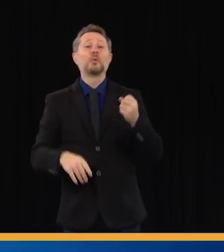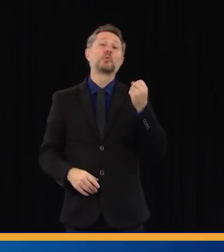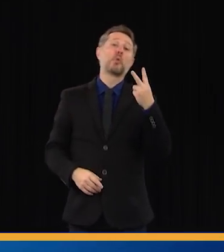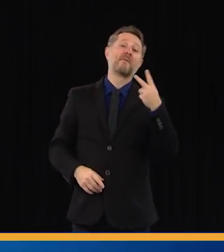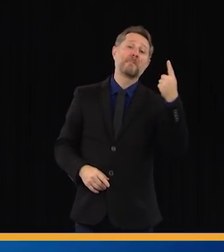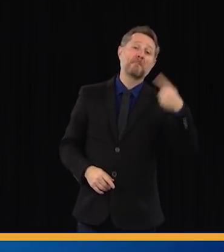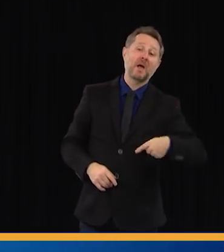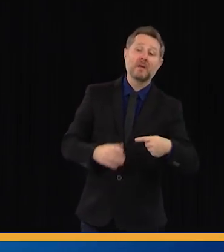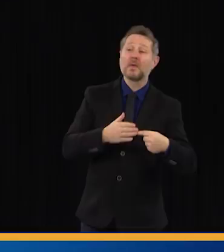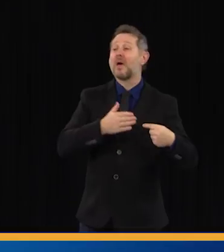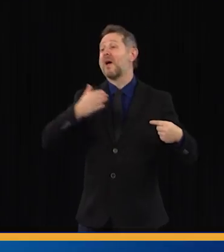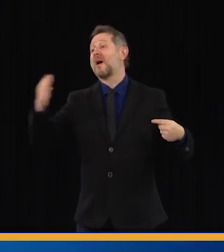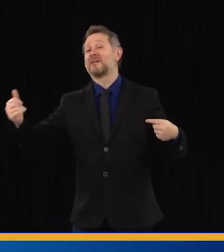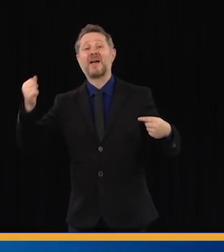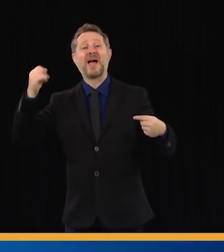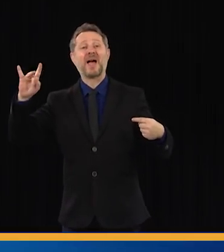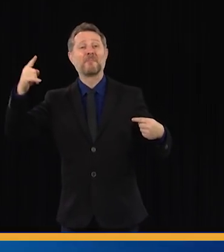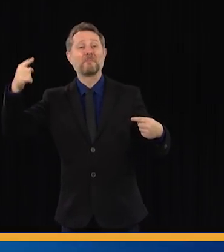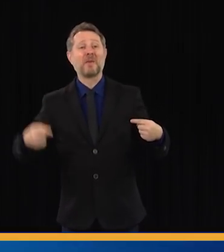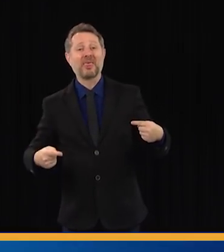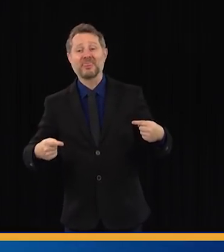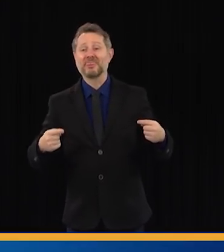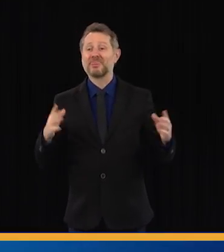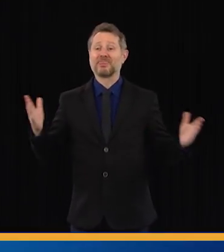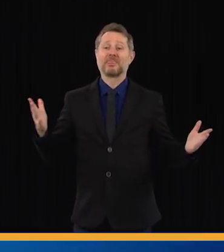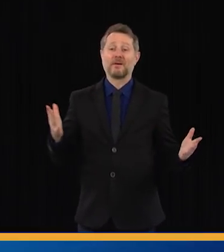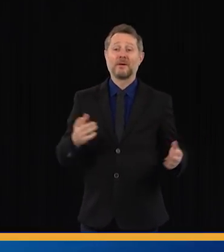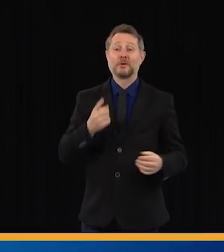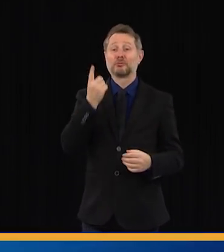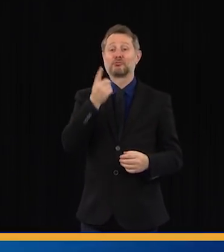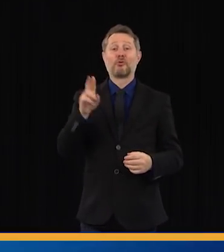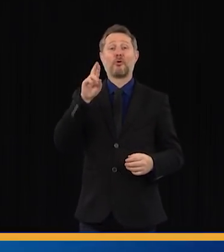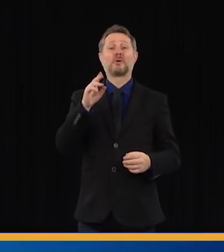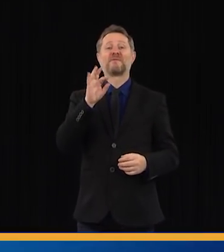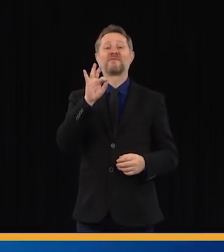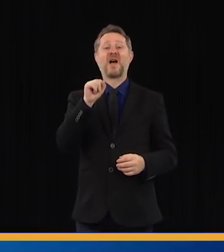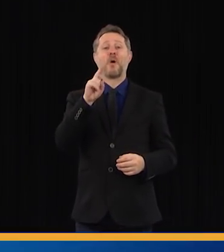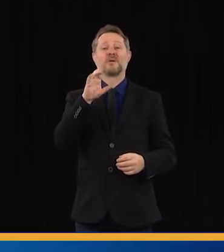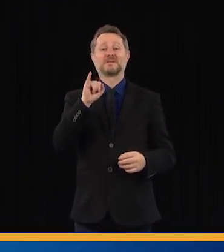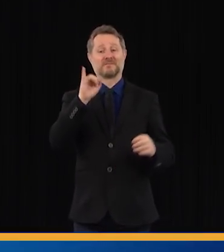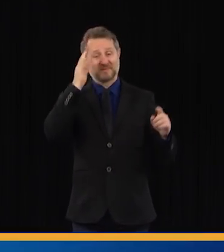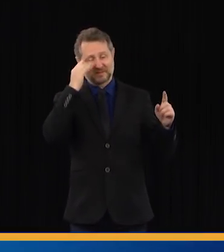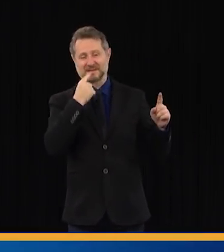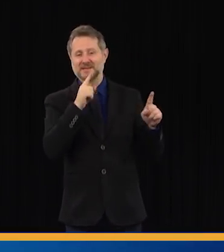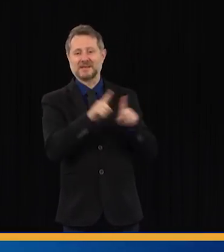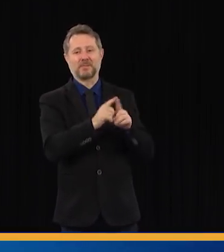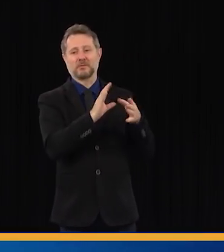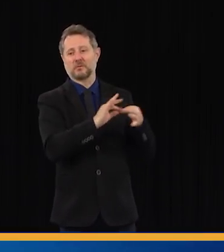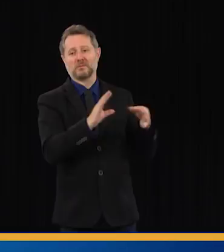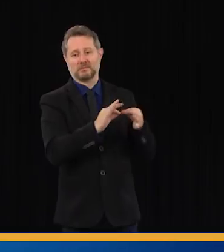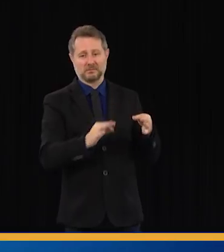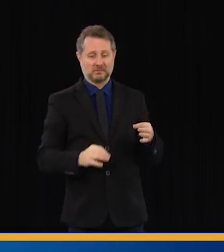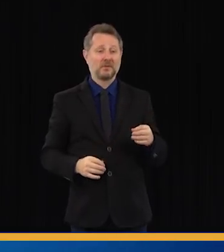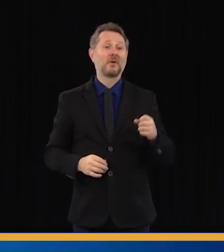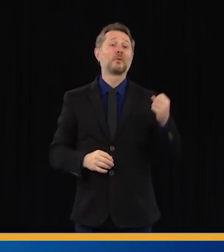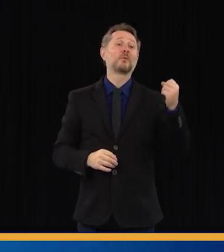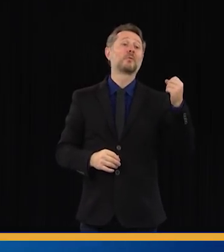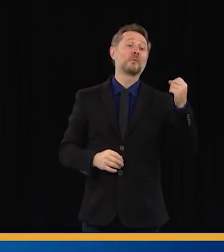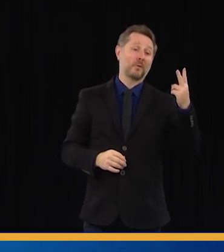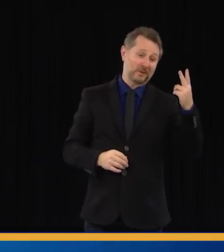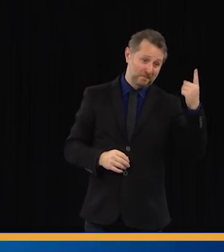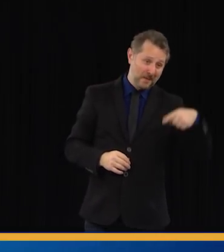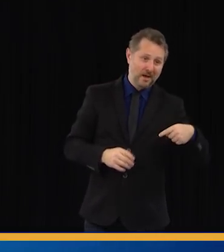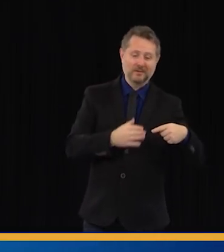Fauci says how long until a vaccine, he says 12 months to 18 months. When the FDA is asked how long until you get a vaccine, they say 12 months to 18